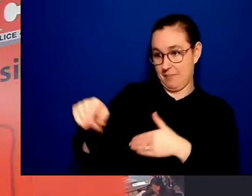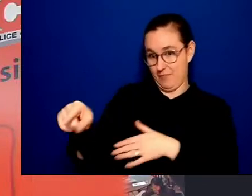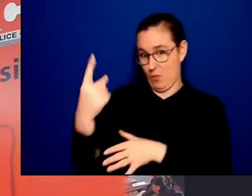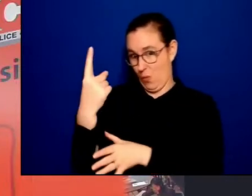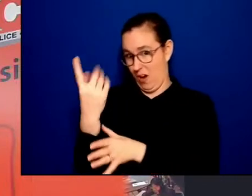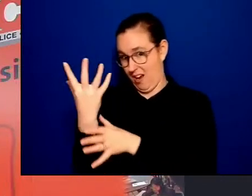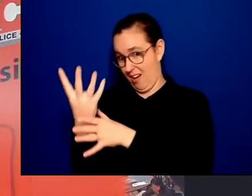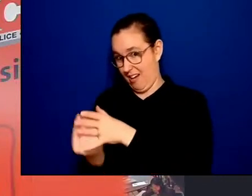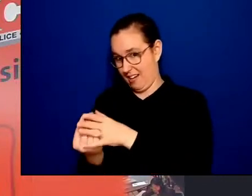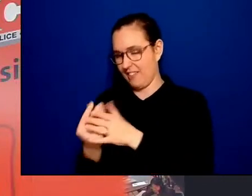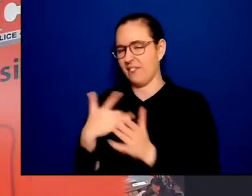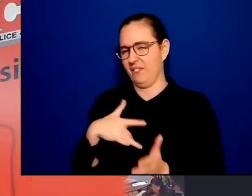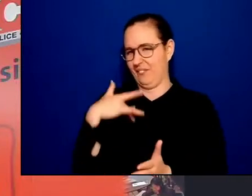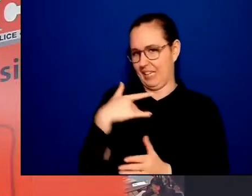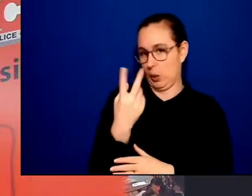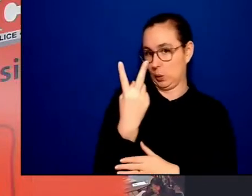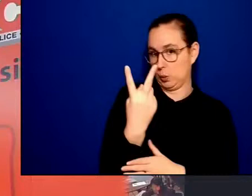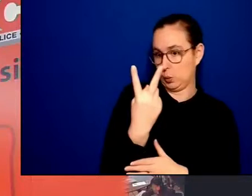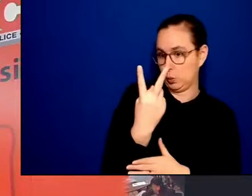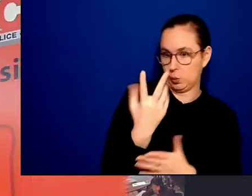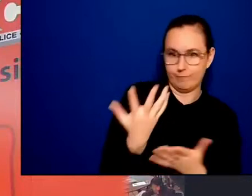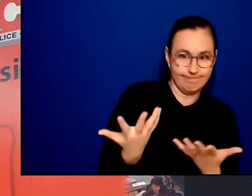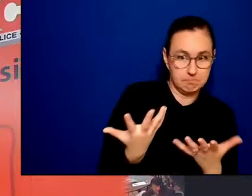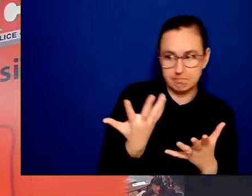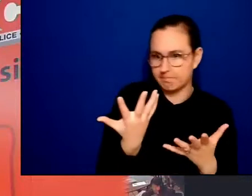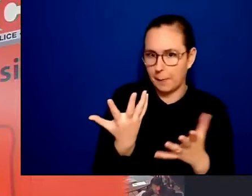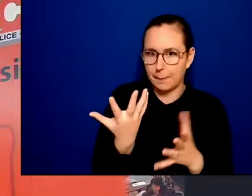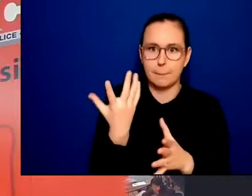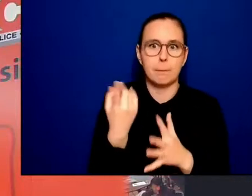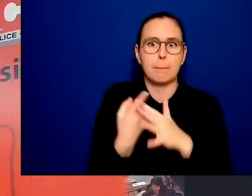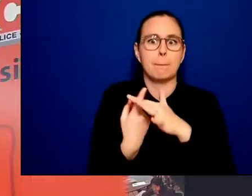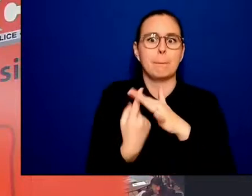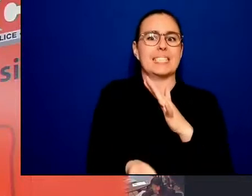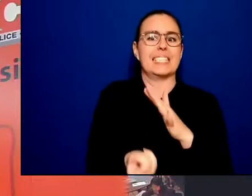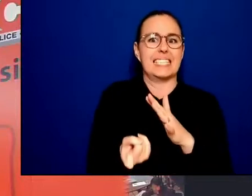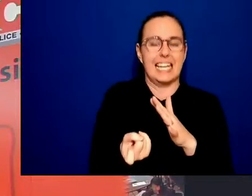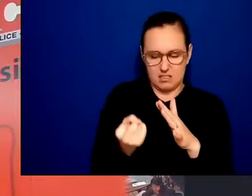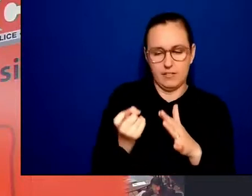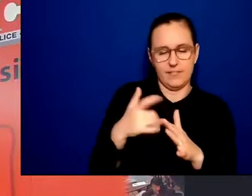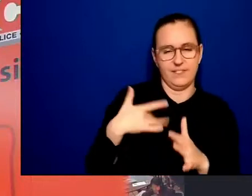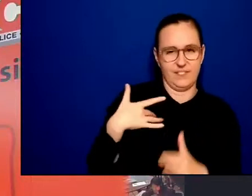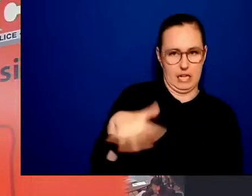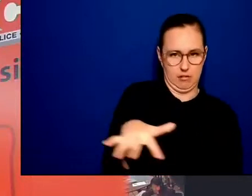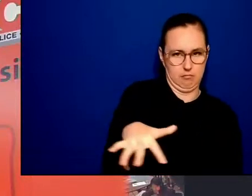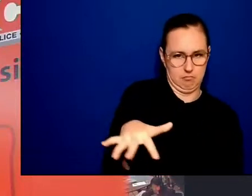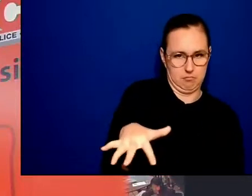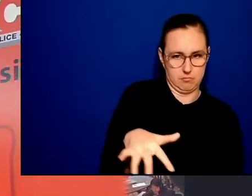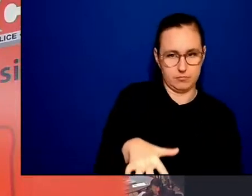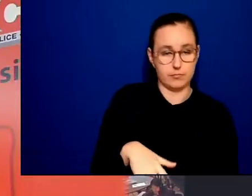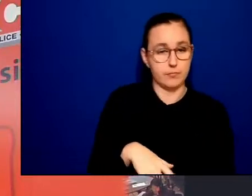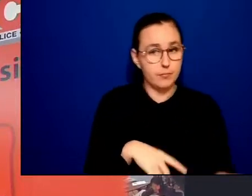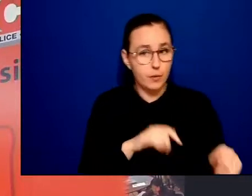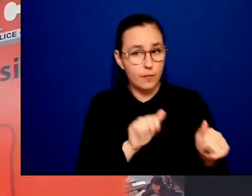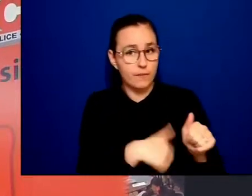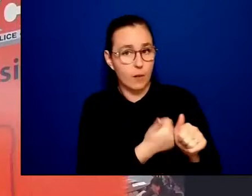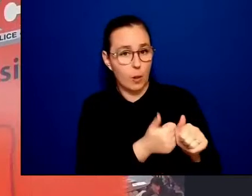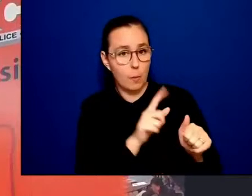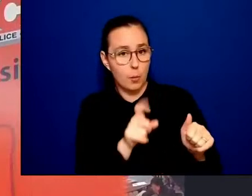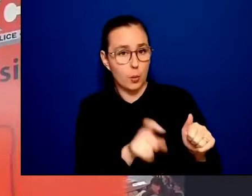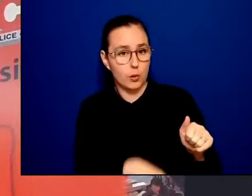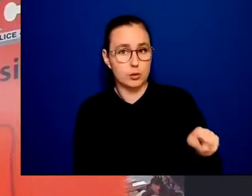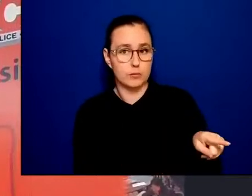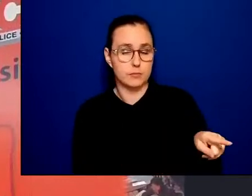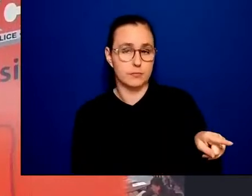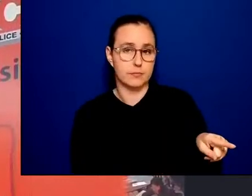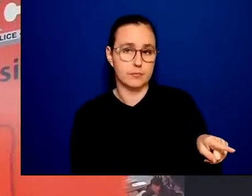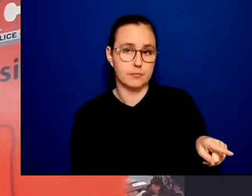Alex, do you have a follow-up? Yes, thanks for that response. Minister Farnworth, we heard you refer to this event